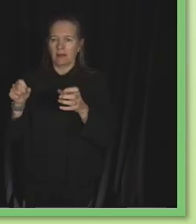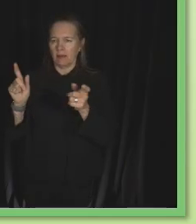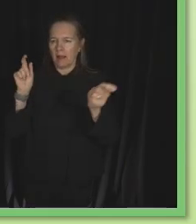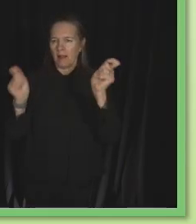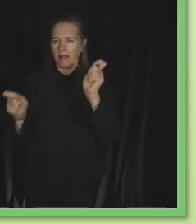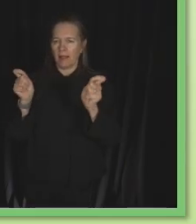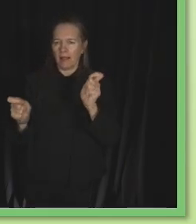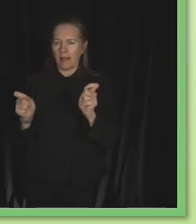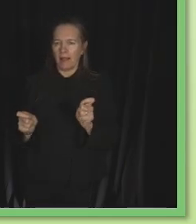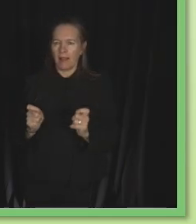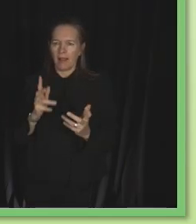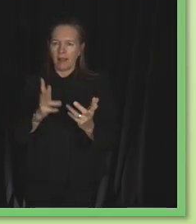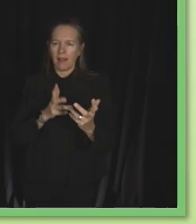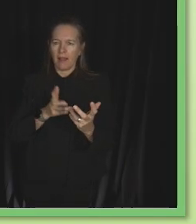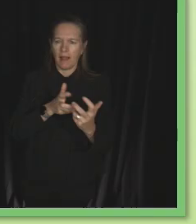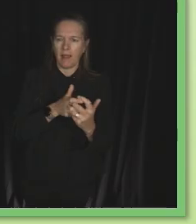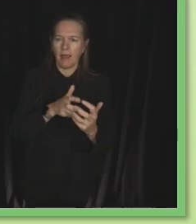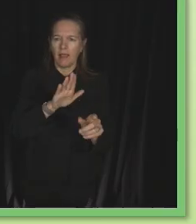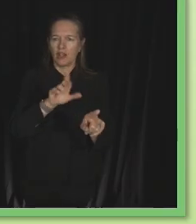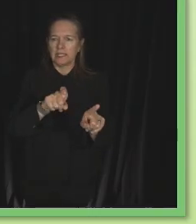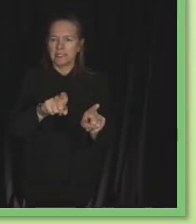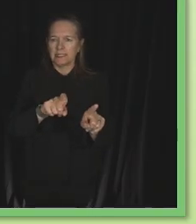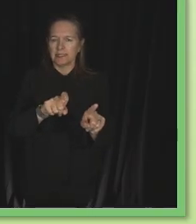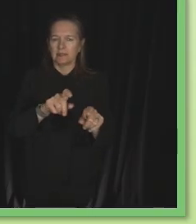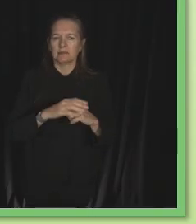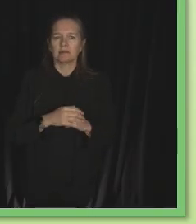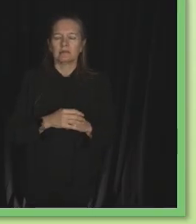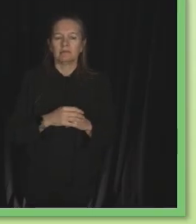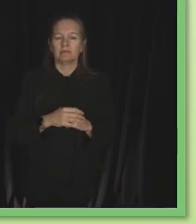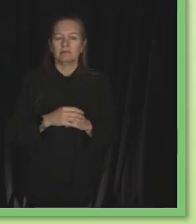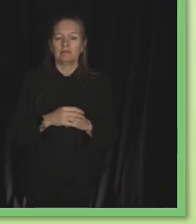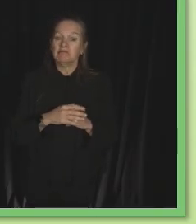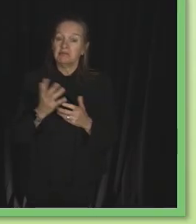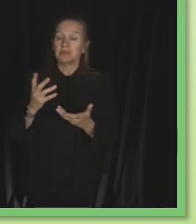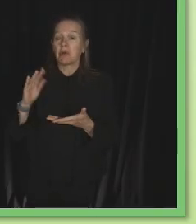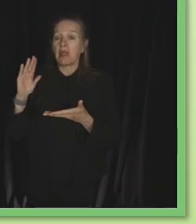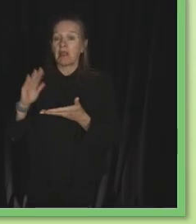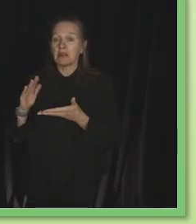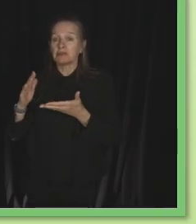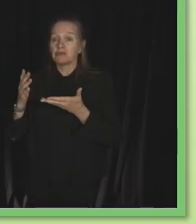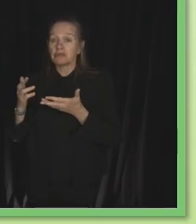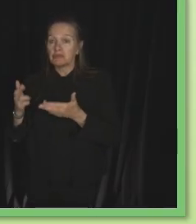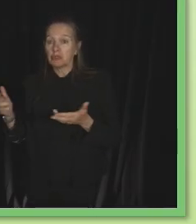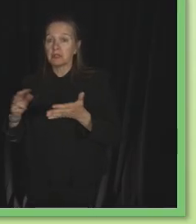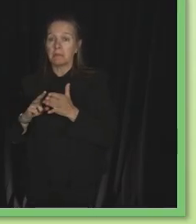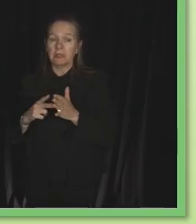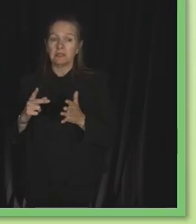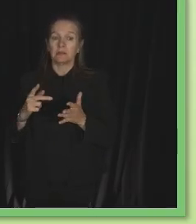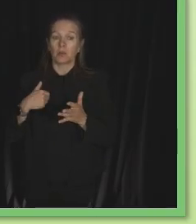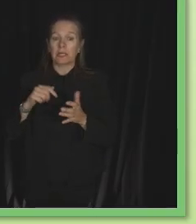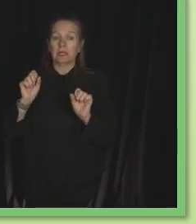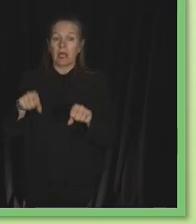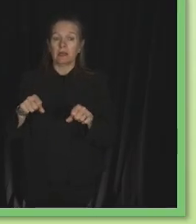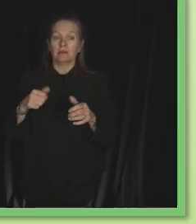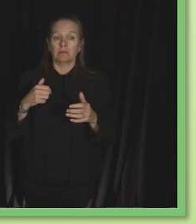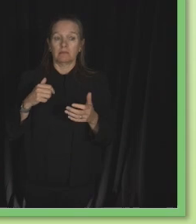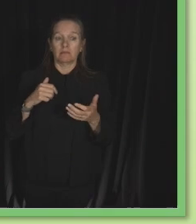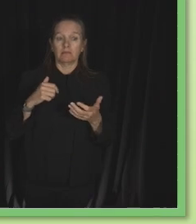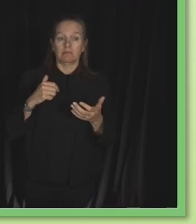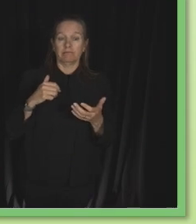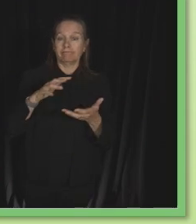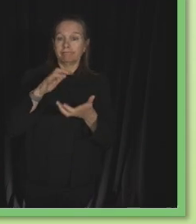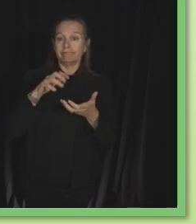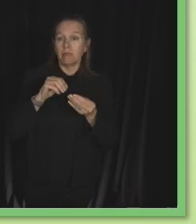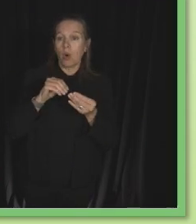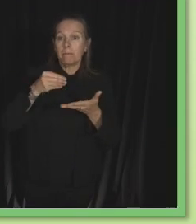it to the need. Less idle resources means more money we can focus on the mission. And ArgoCD